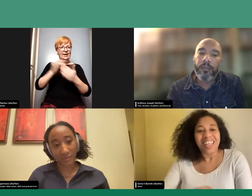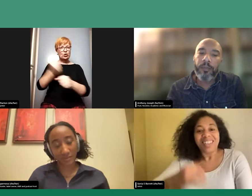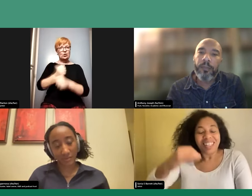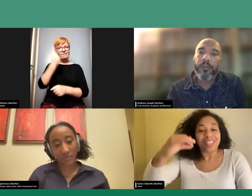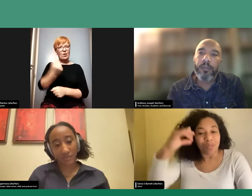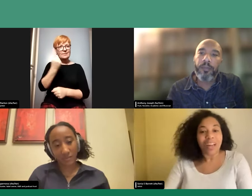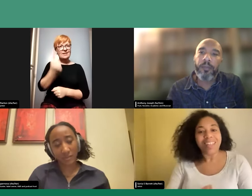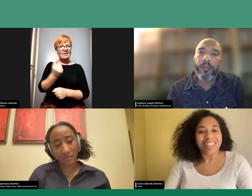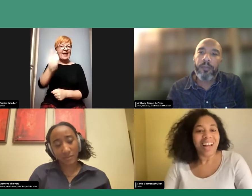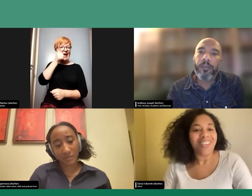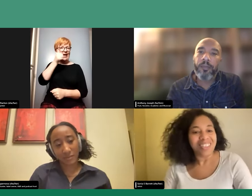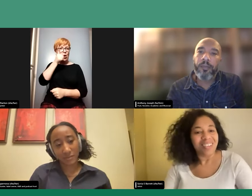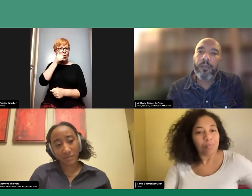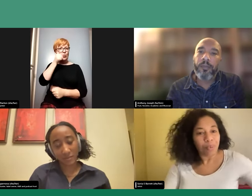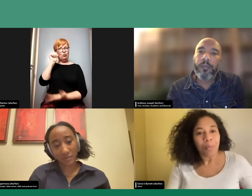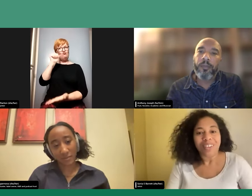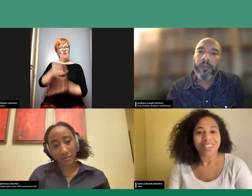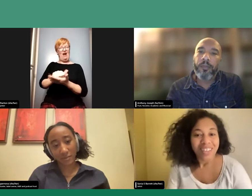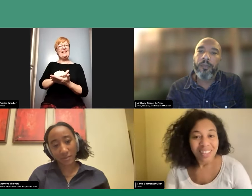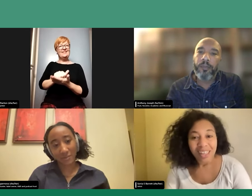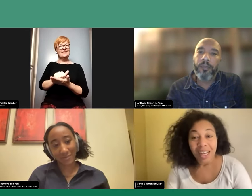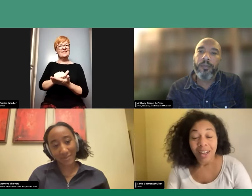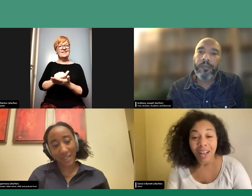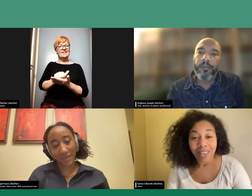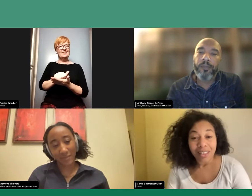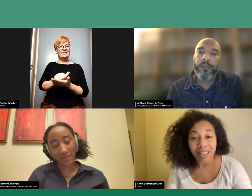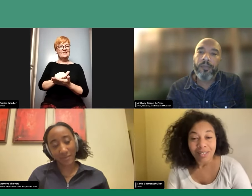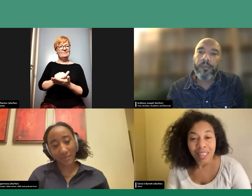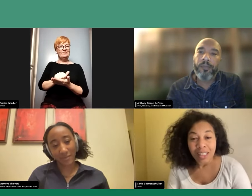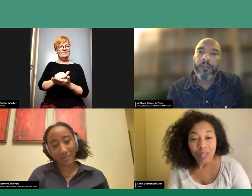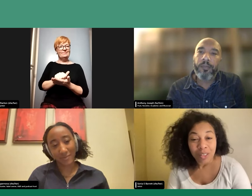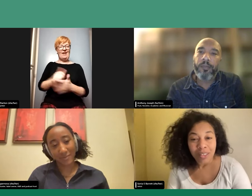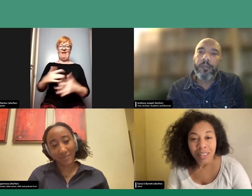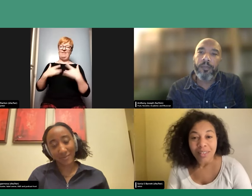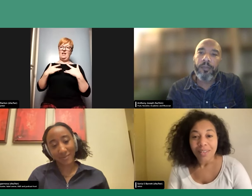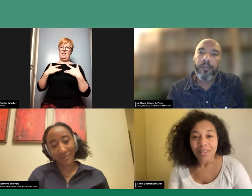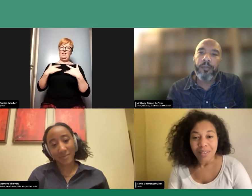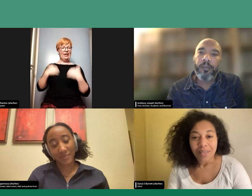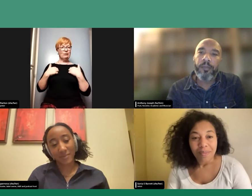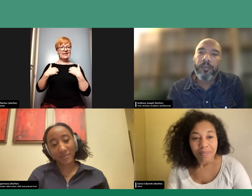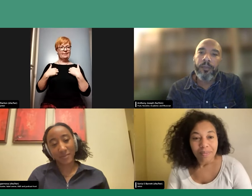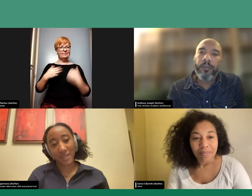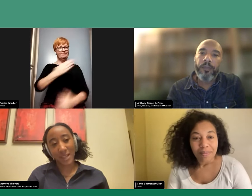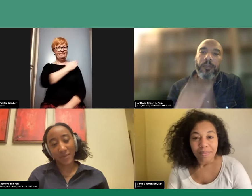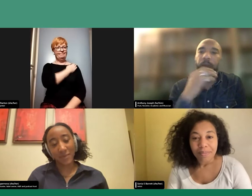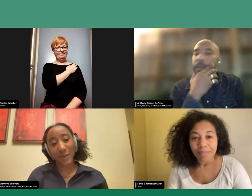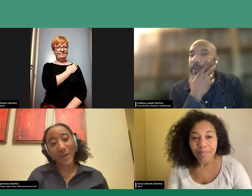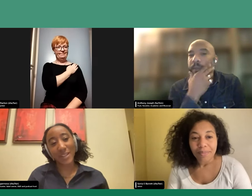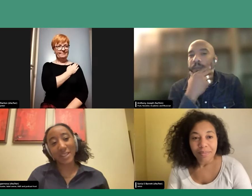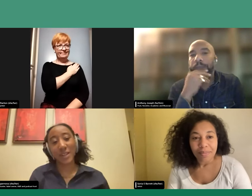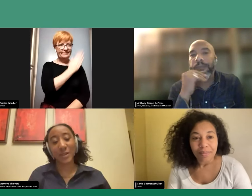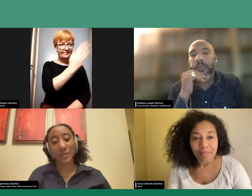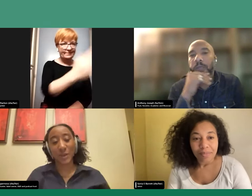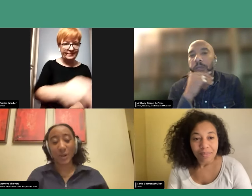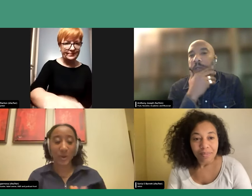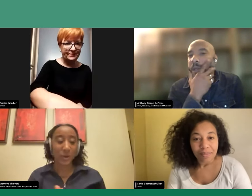knows things are right now, you know, proper. And I think that's really interesting. Yeah, and for you, yeah.